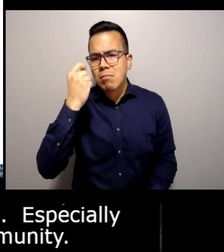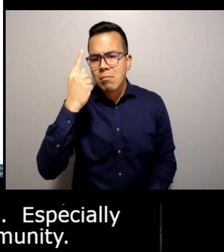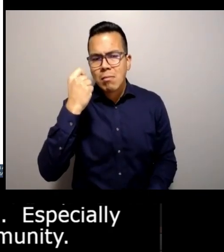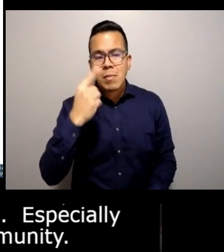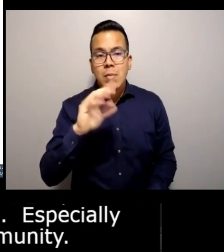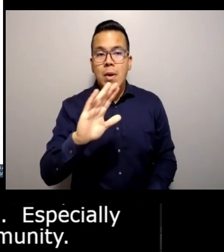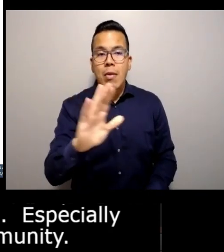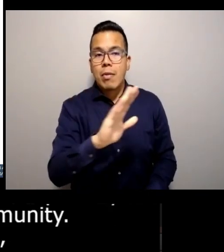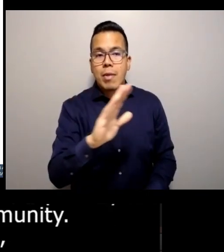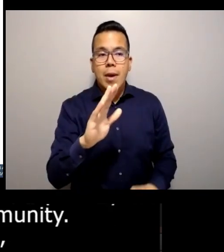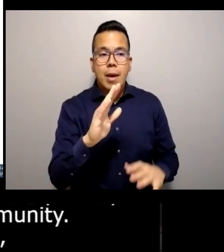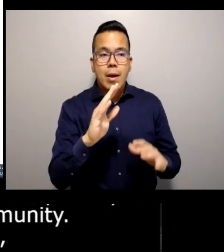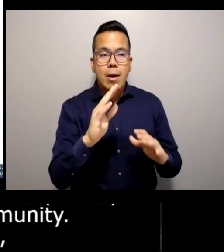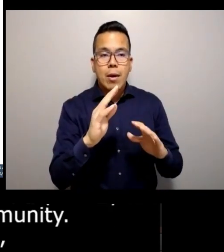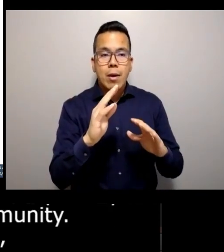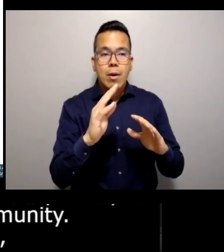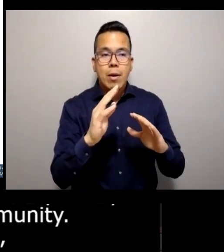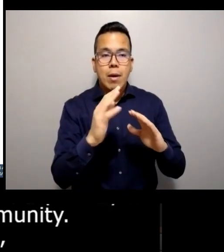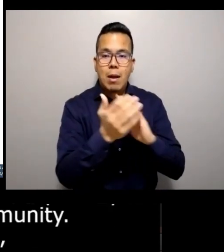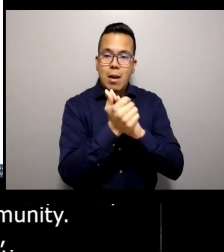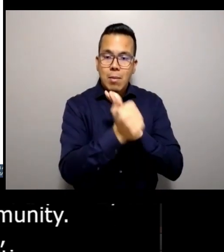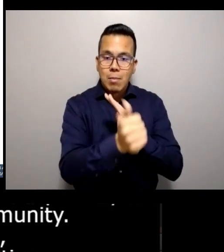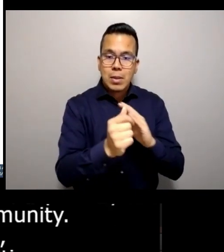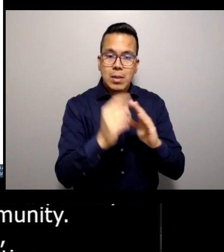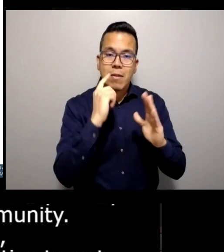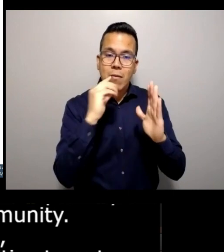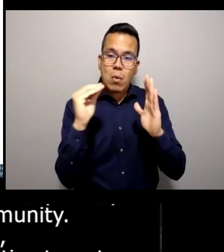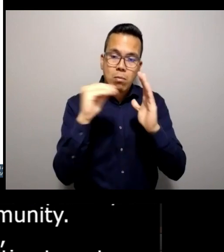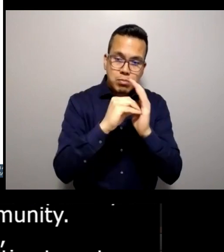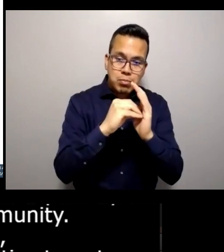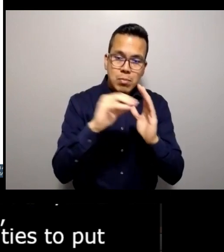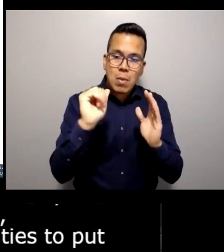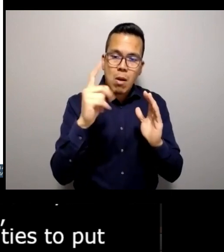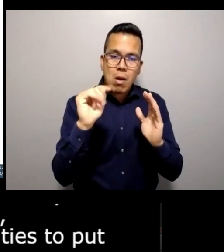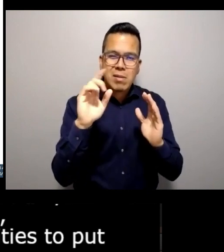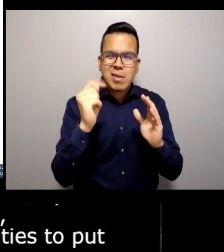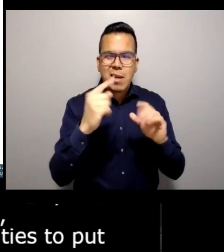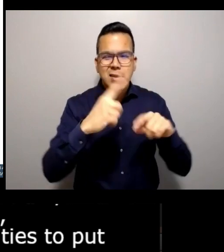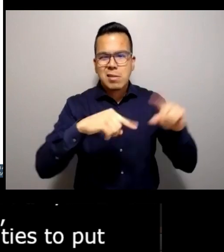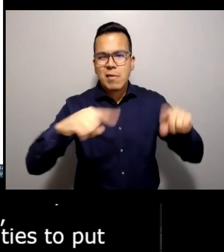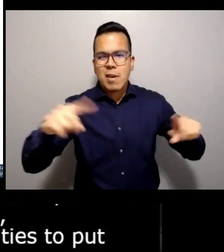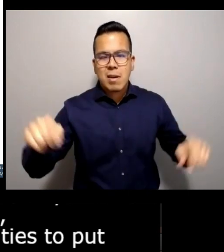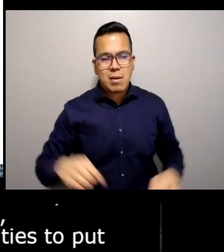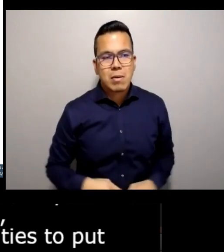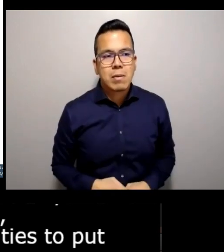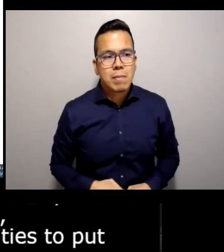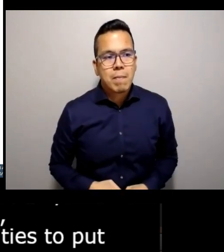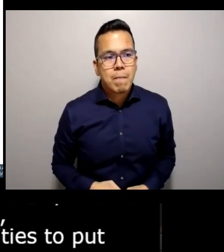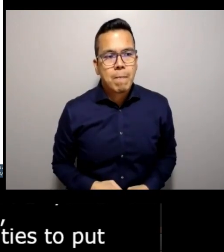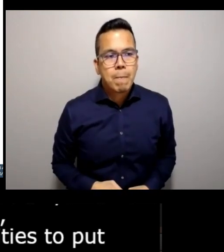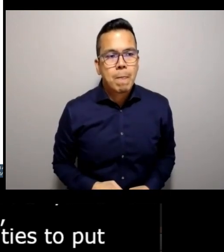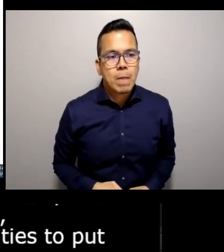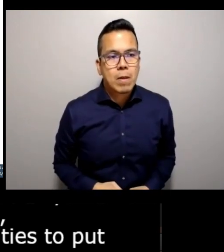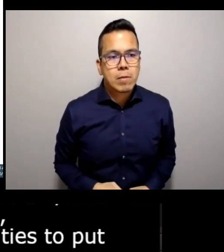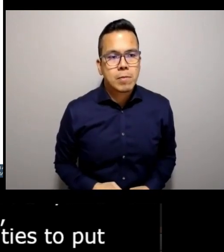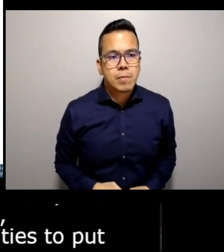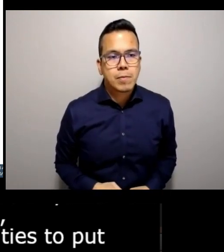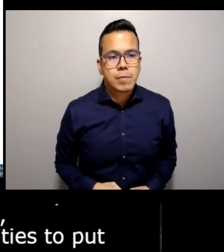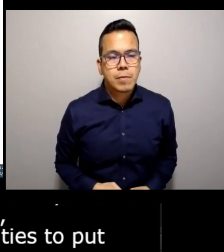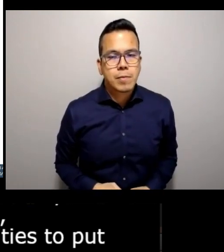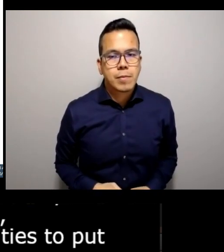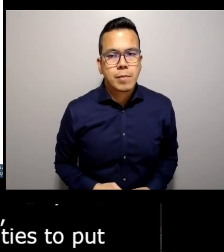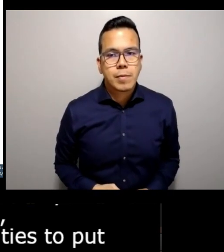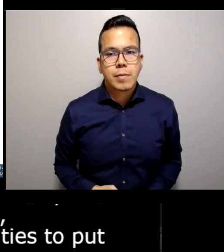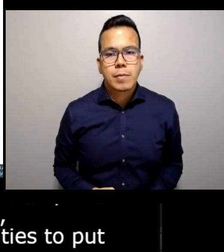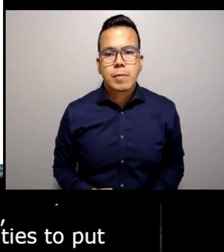to put the alt text in place. But you should assume